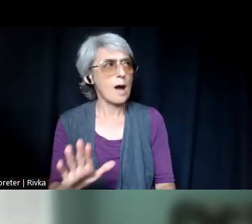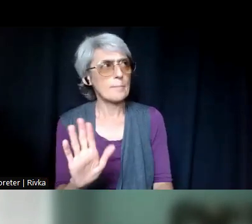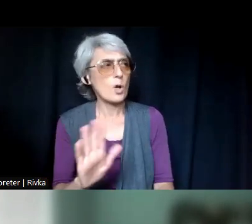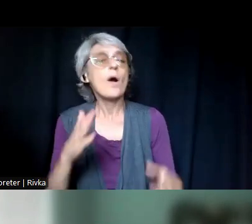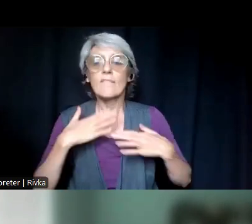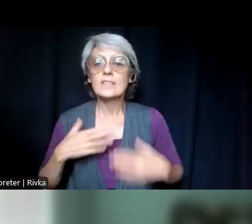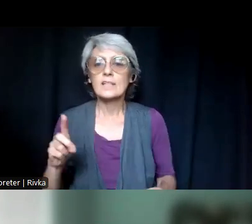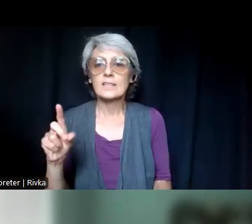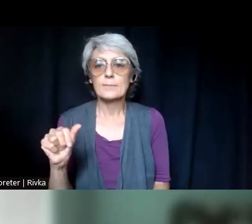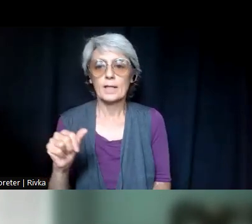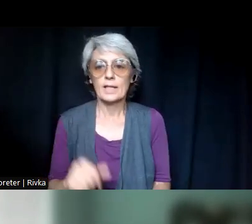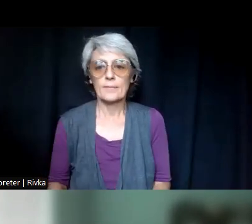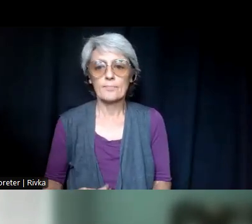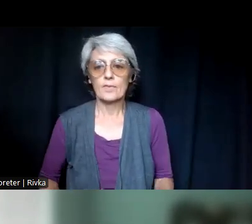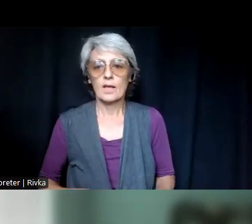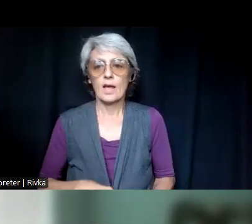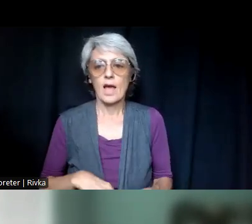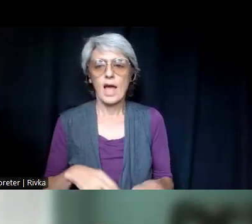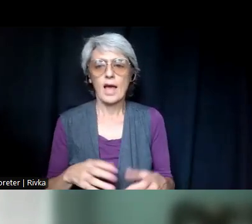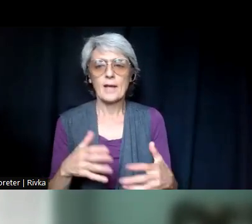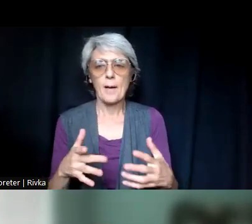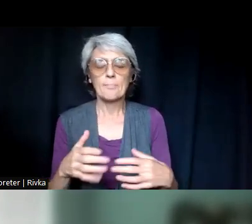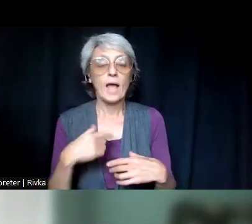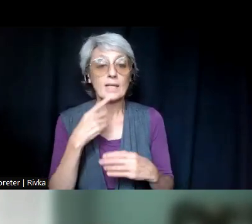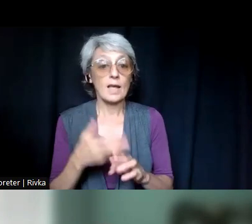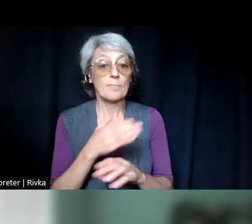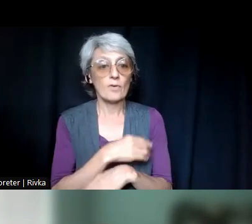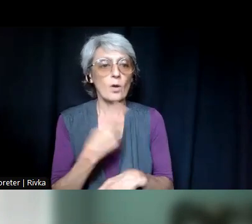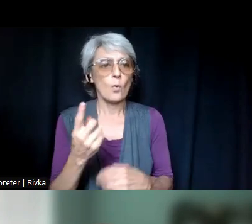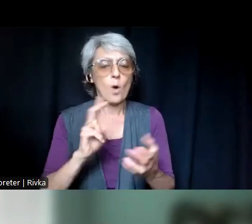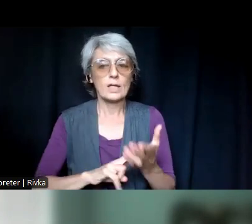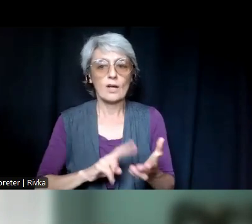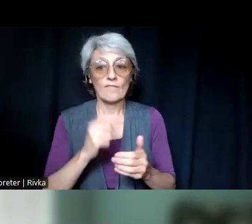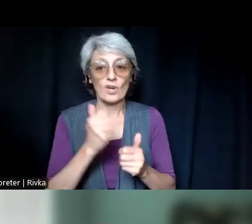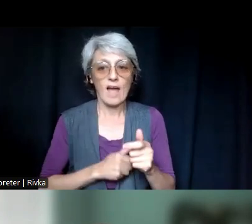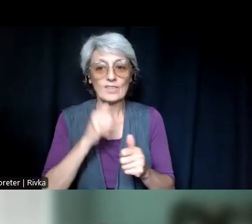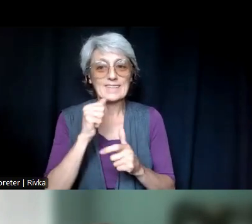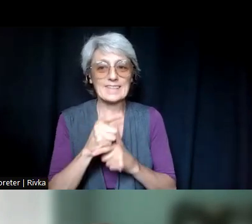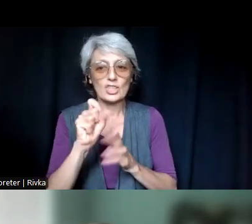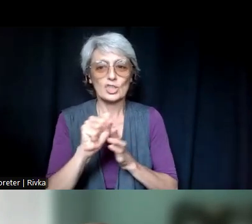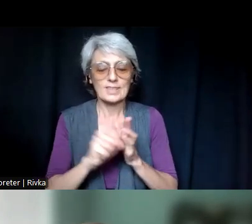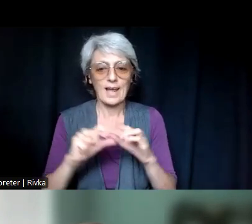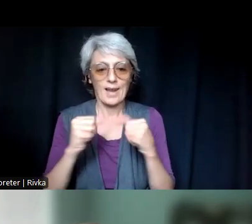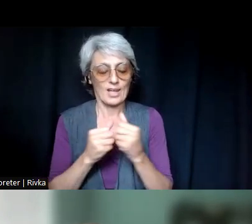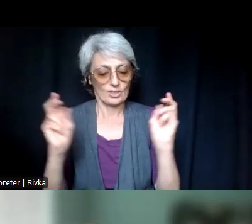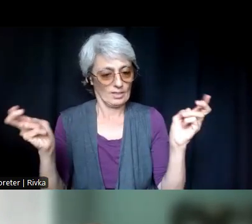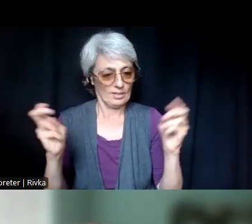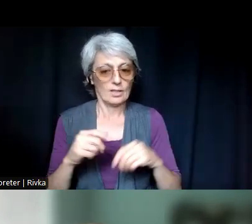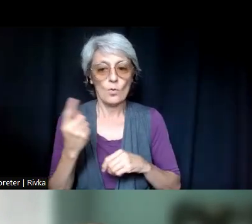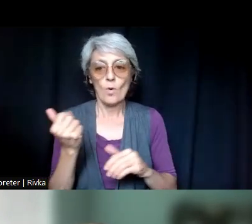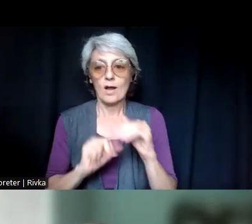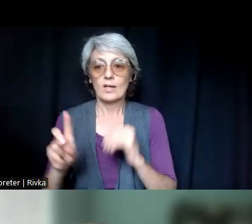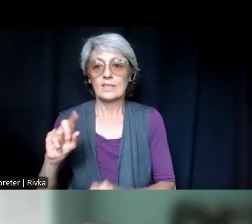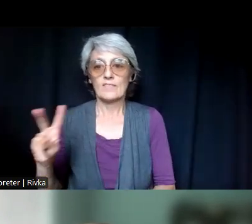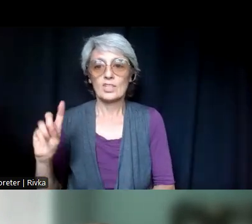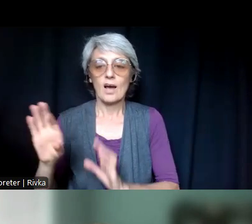disability. And as I had said earlier, there's 1 contract for each of our sister state agencies. So there's one with the Division of